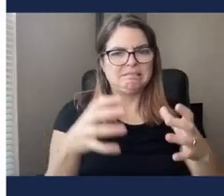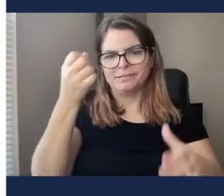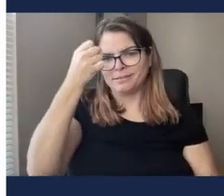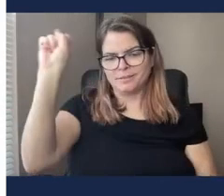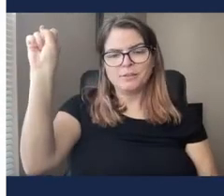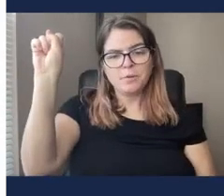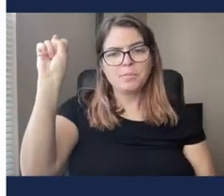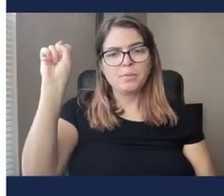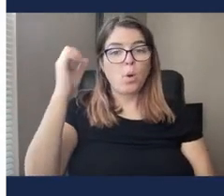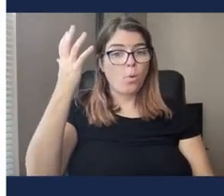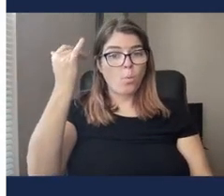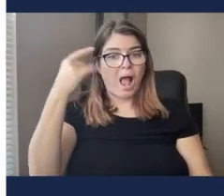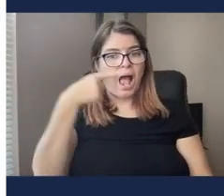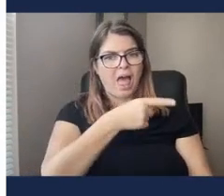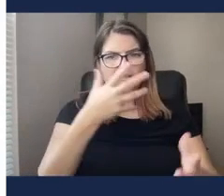to show their